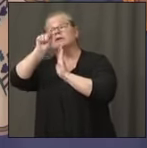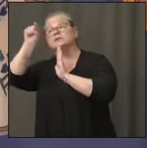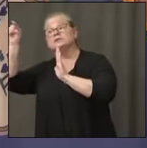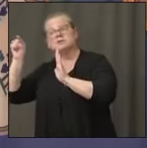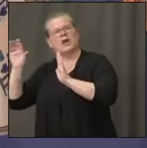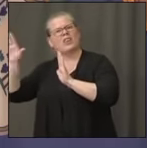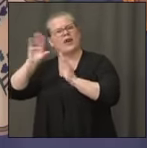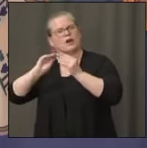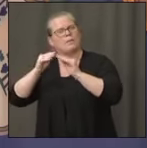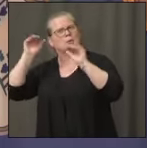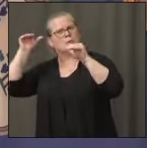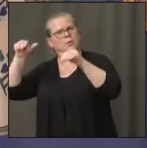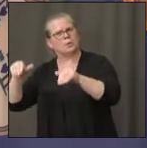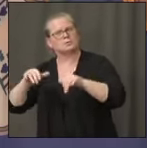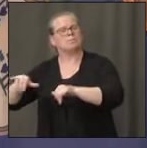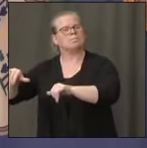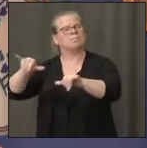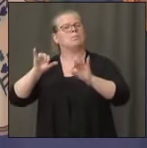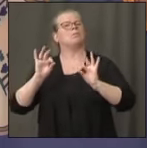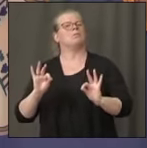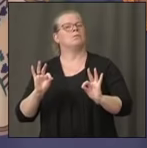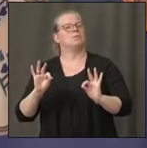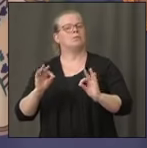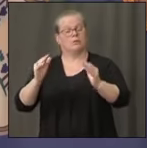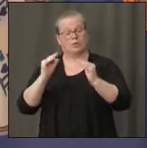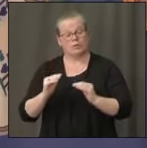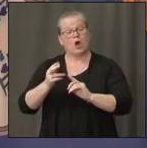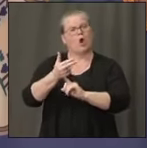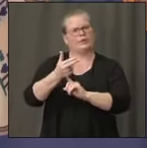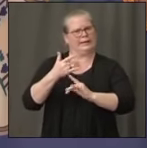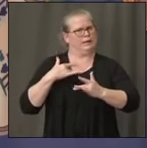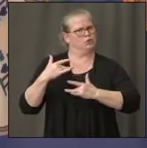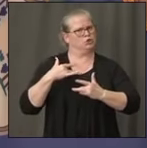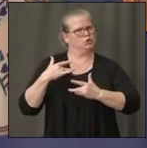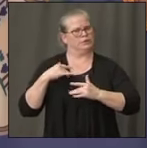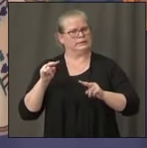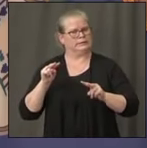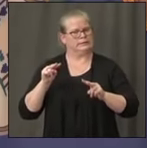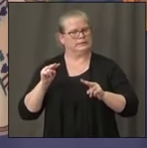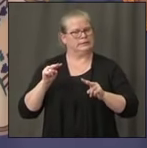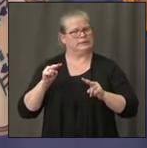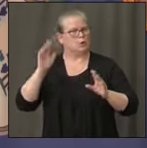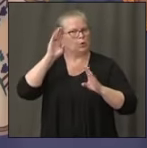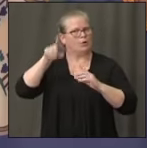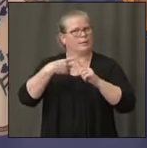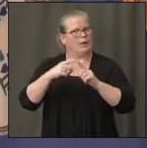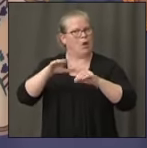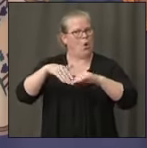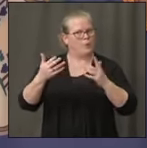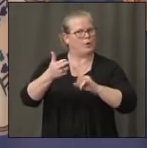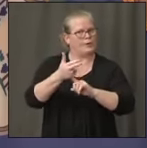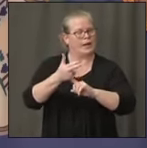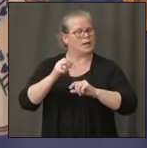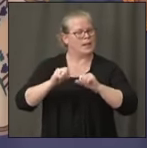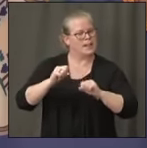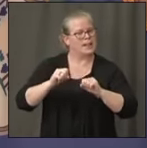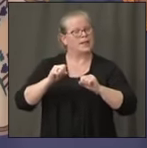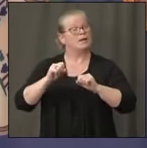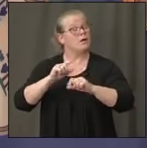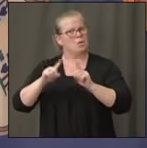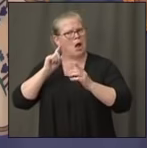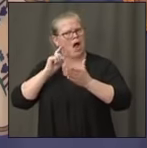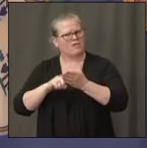again, given the reasonably consistent low infection rate throughout our whole region, I feel pretty confident on those two. Those are the